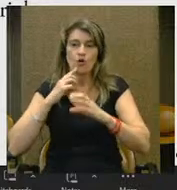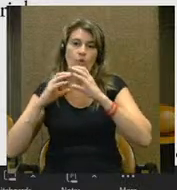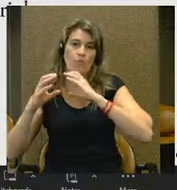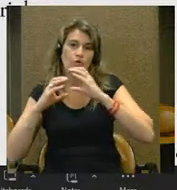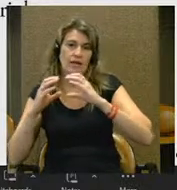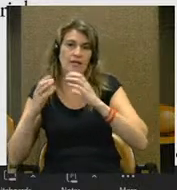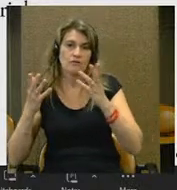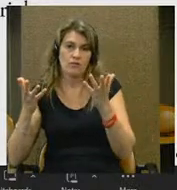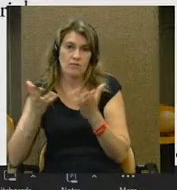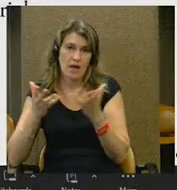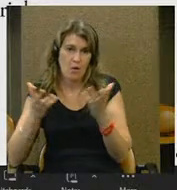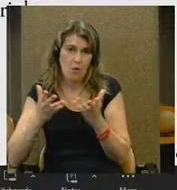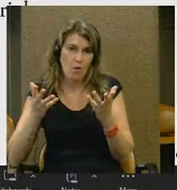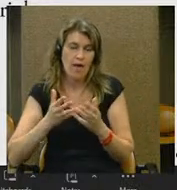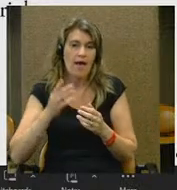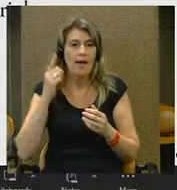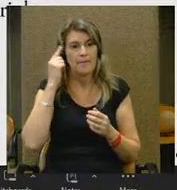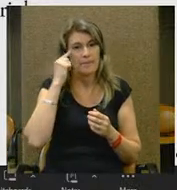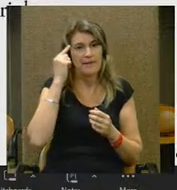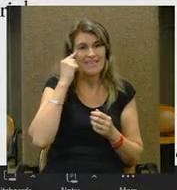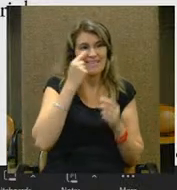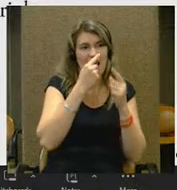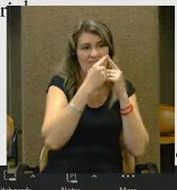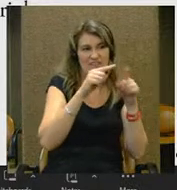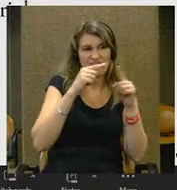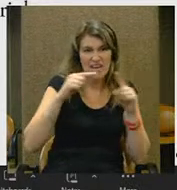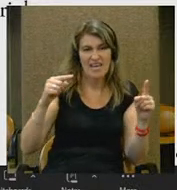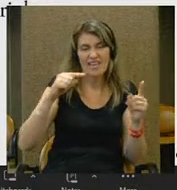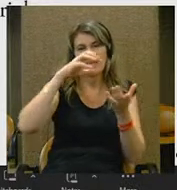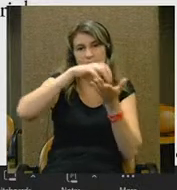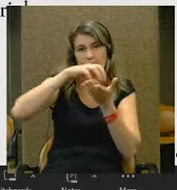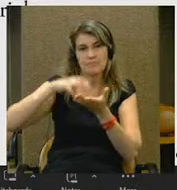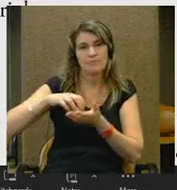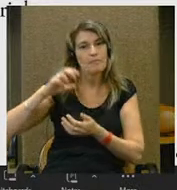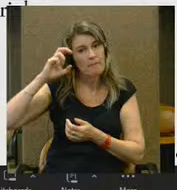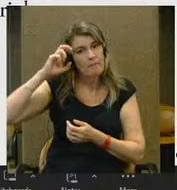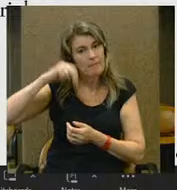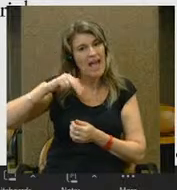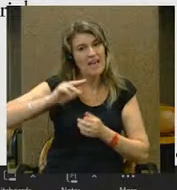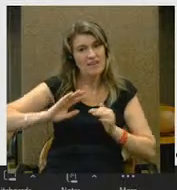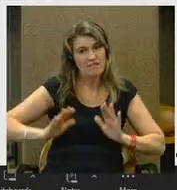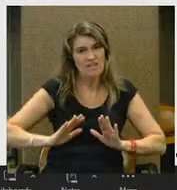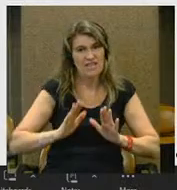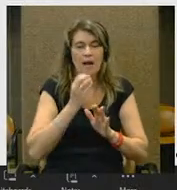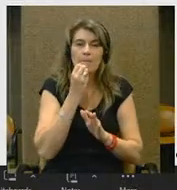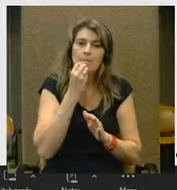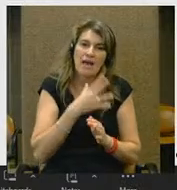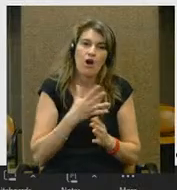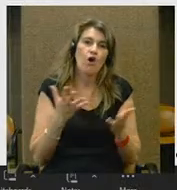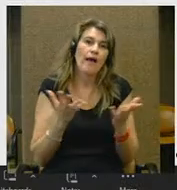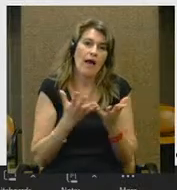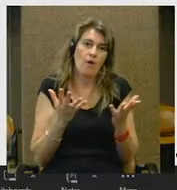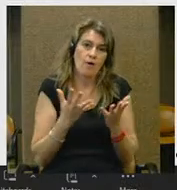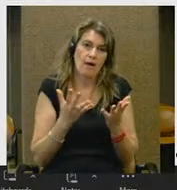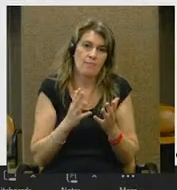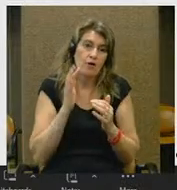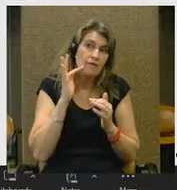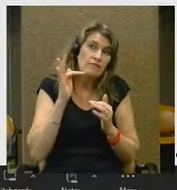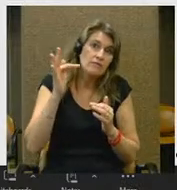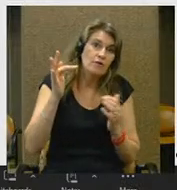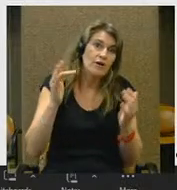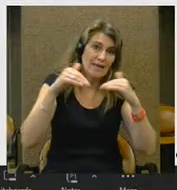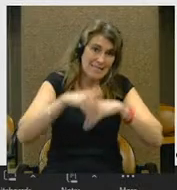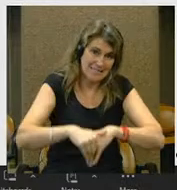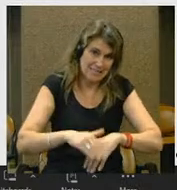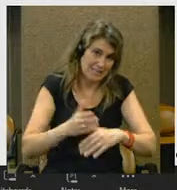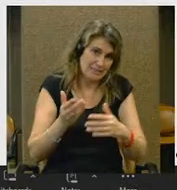scenarios, thinking about the plans, because it's much better to do that before the crisis really starts. And so with that, I will conclude. I want to thank